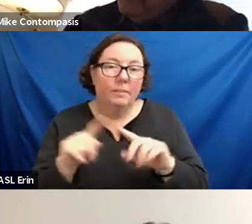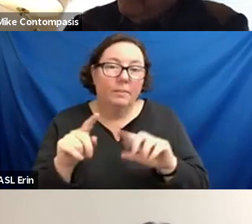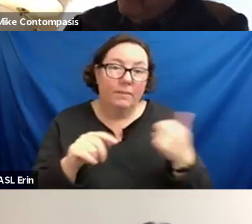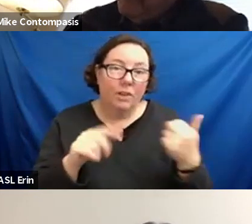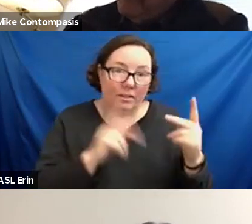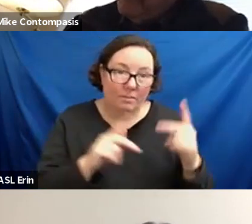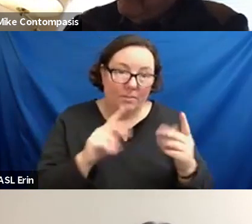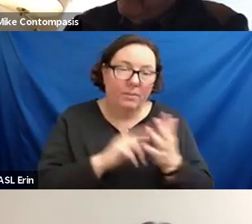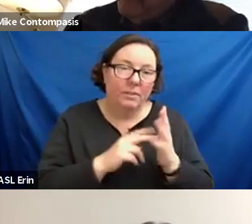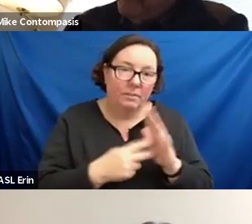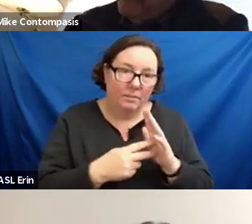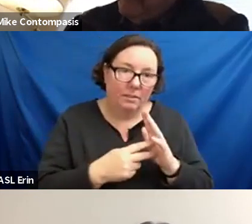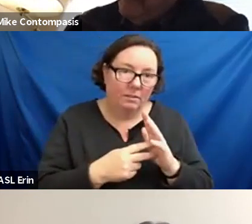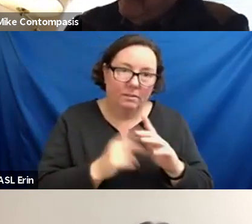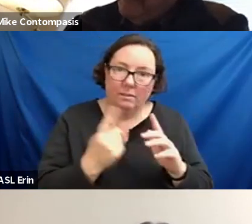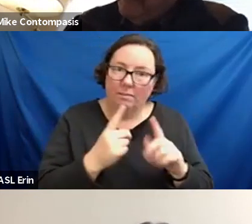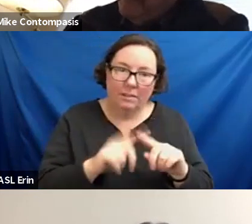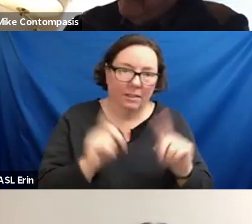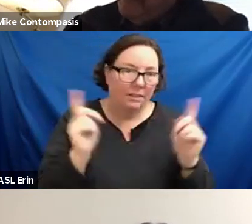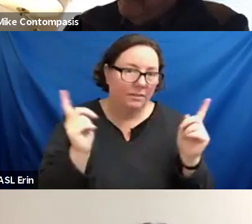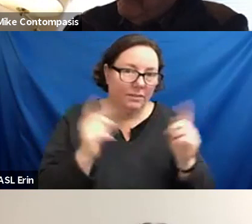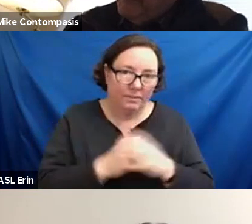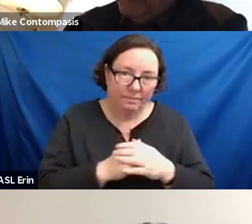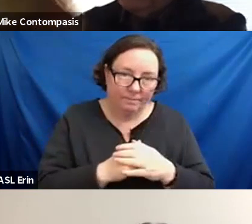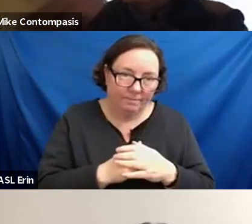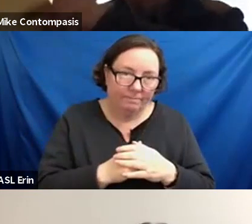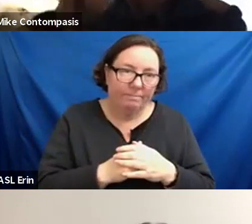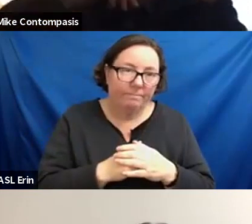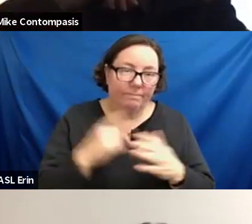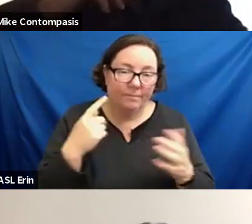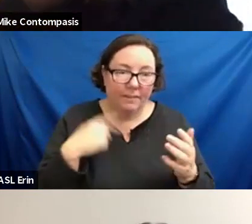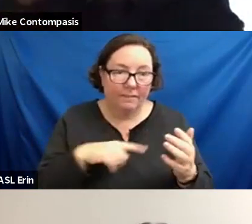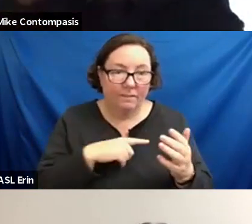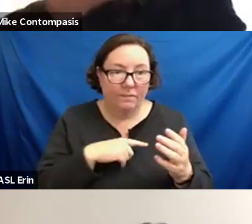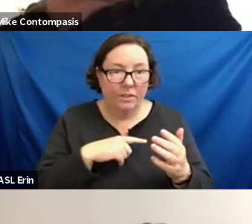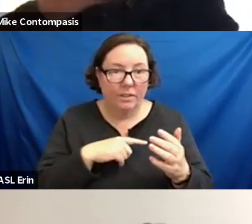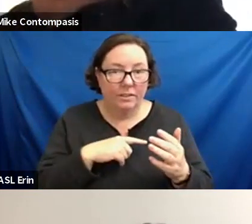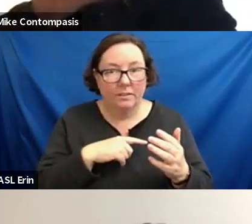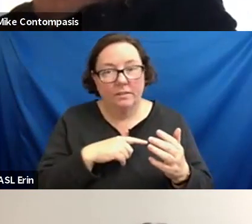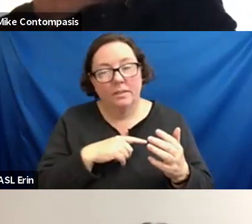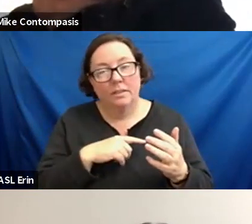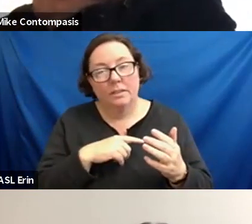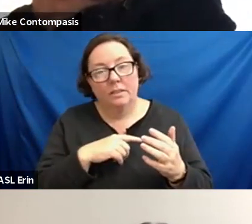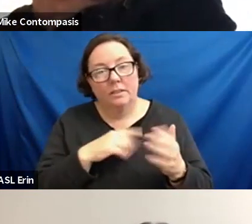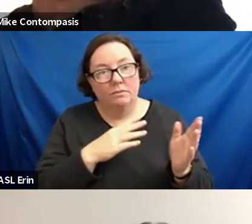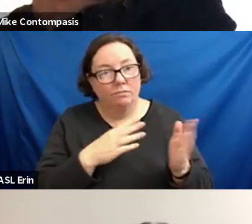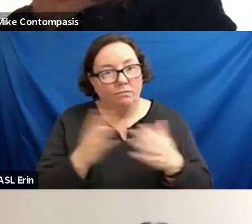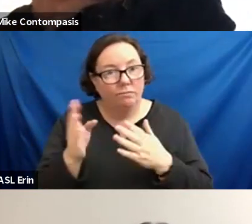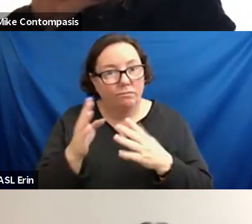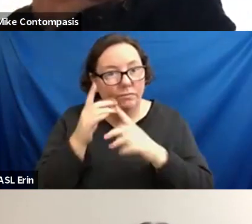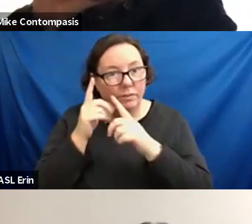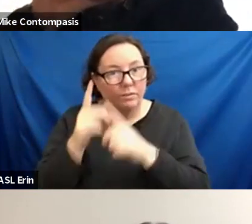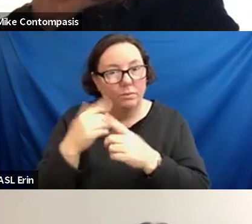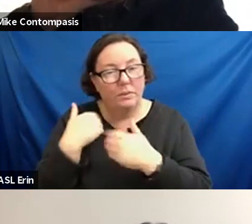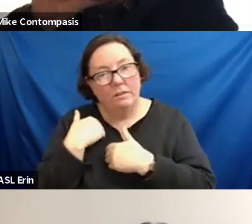others, it could mean something totally different. So in order for us to move towards the charge of the task force,